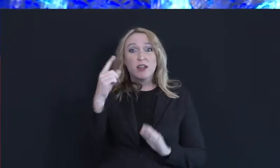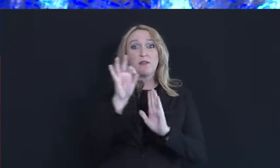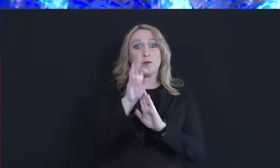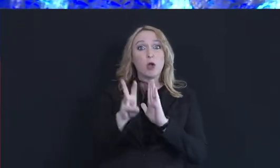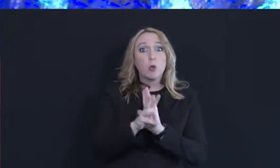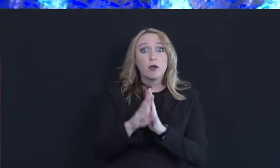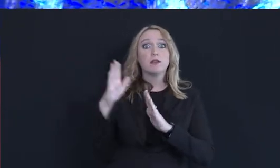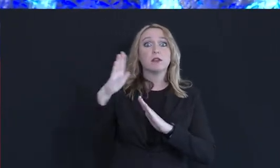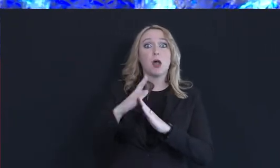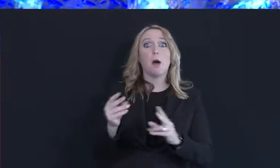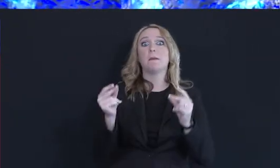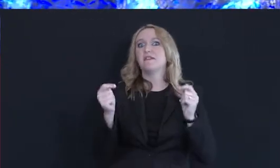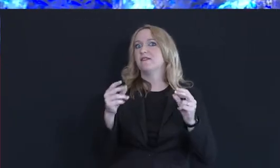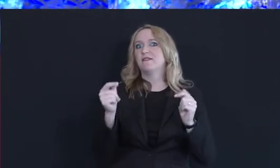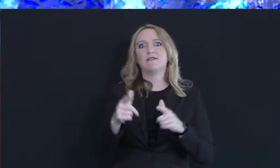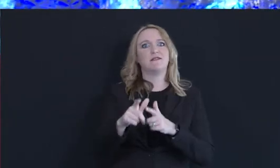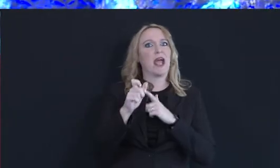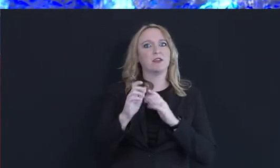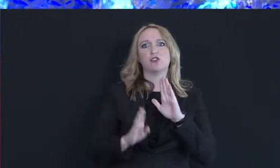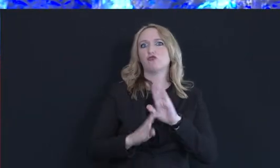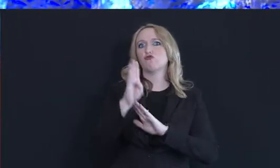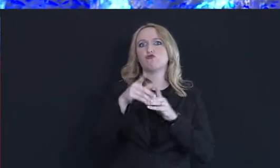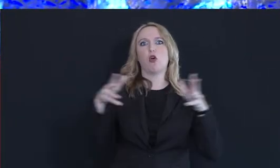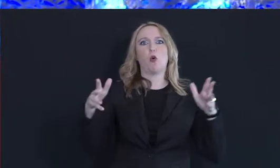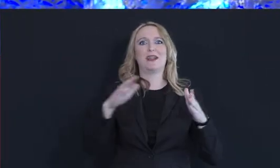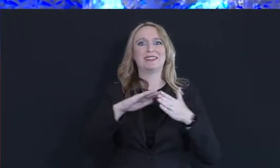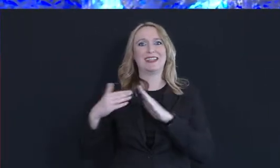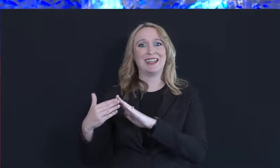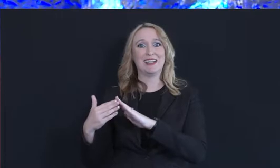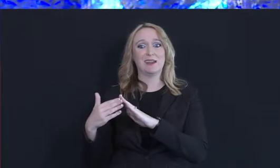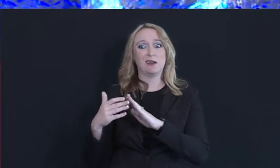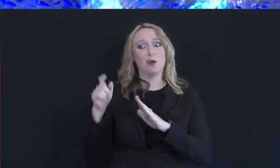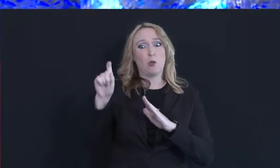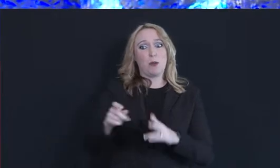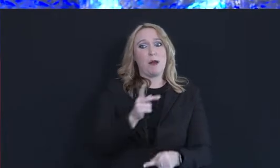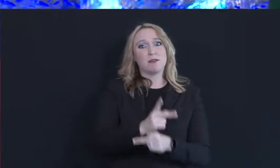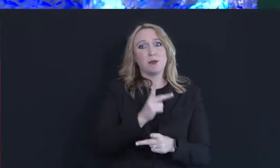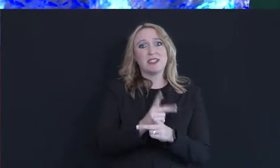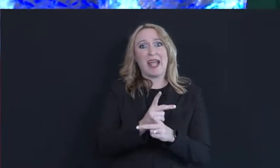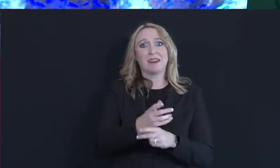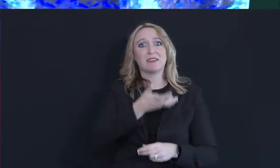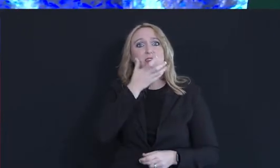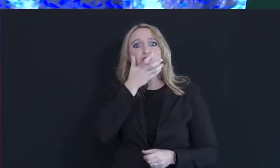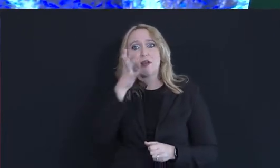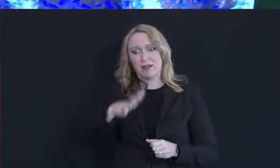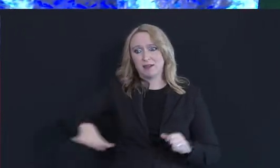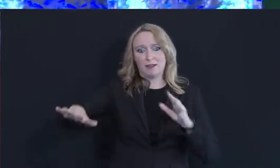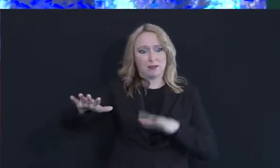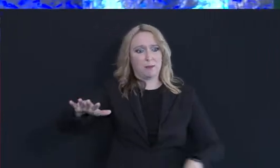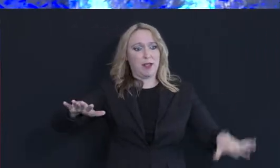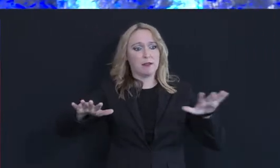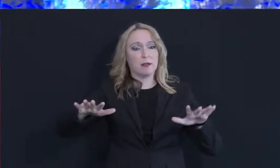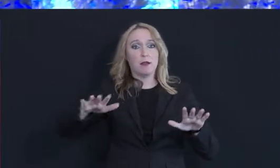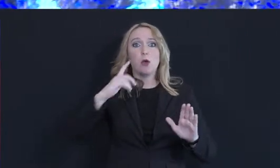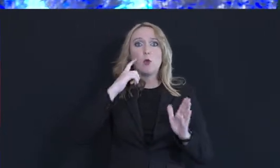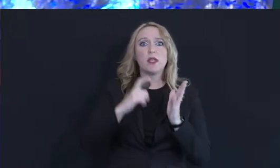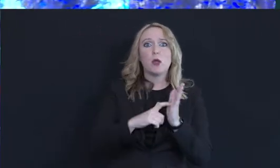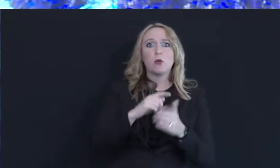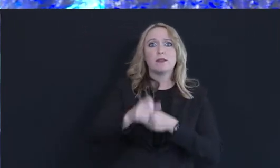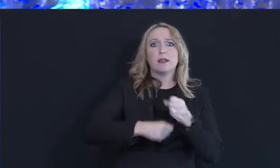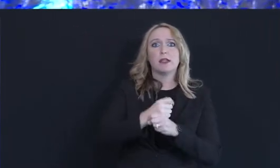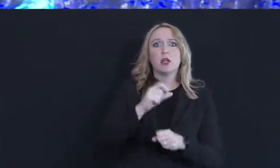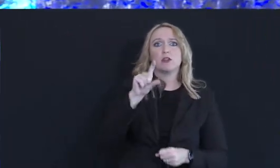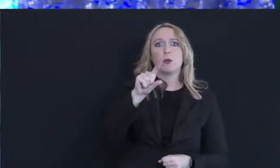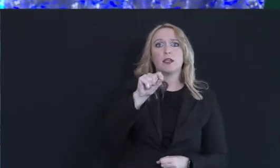we also have a responsibility to expand and protect our open space this is crazy but in 2020 staff discovered we were losing